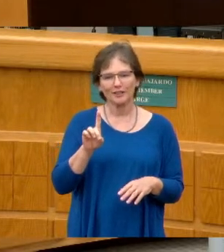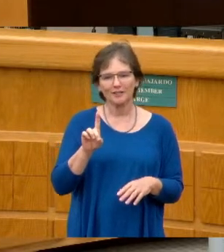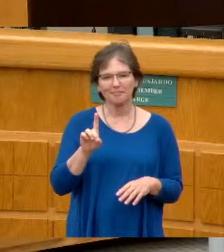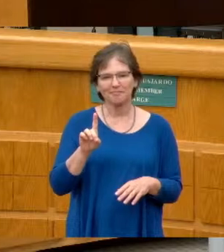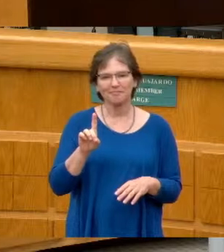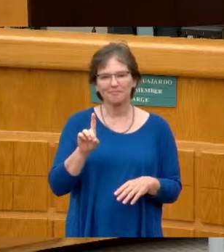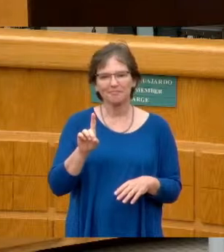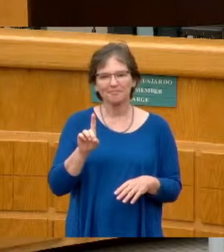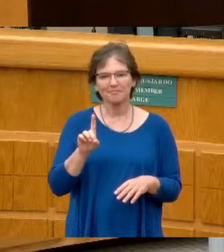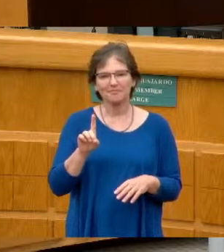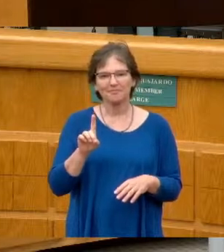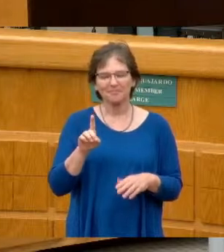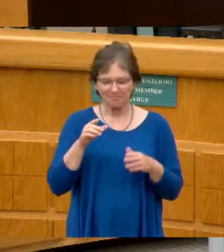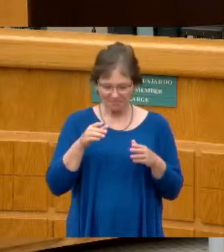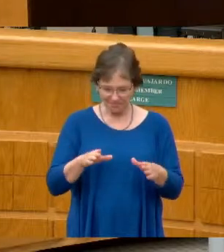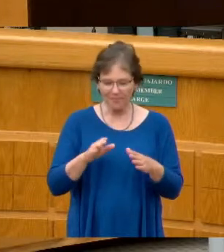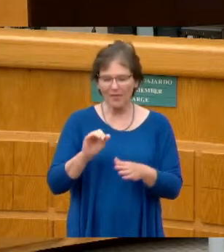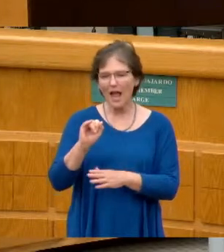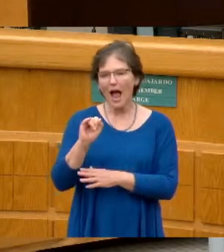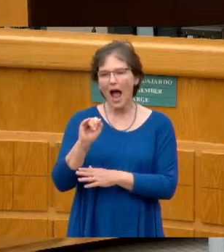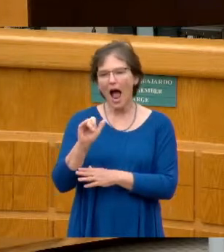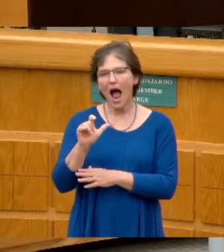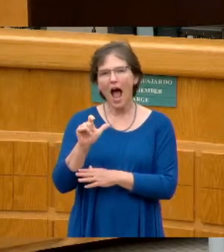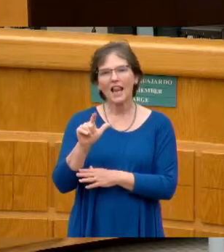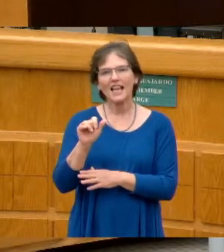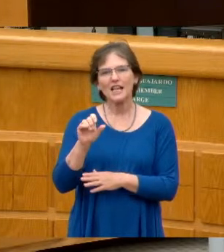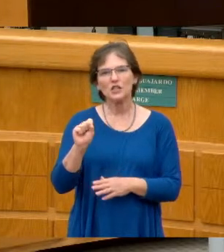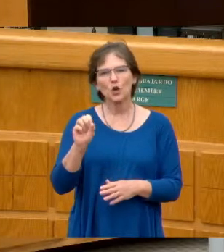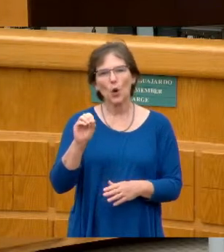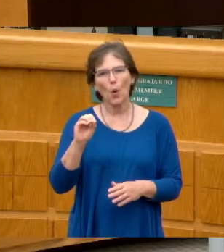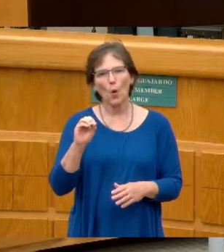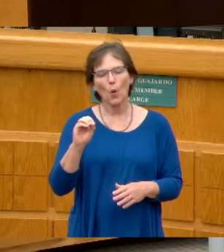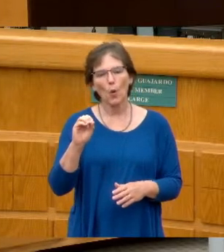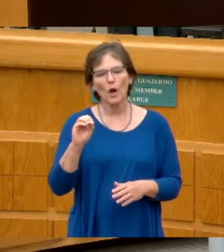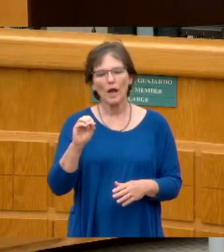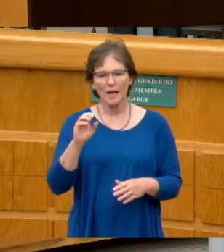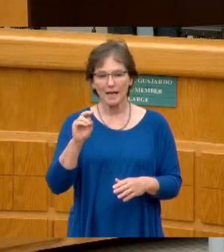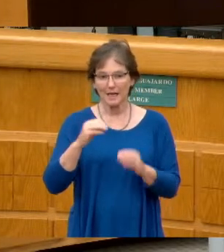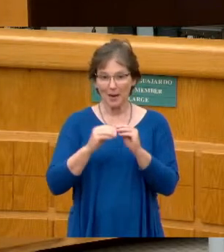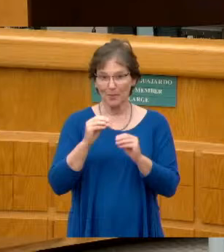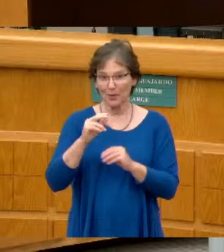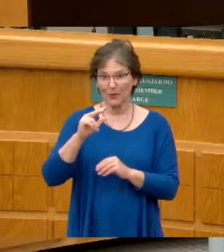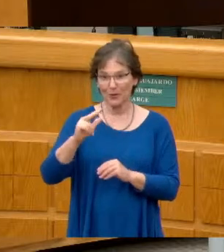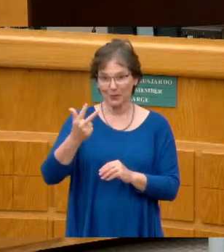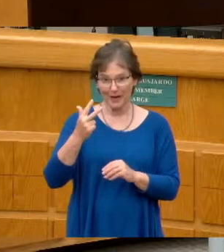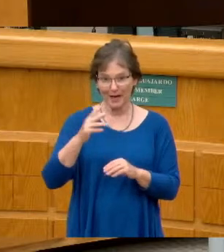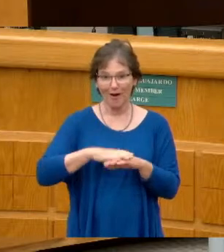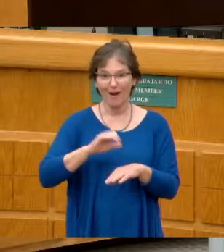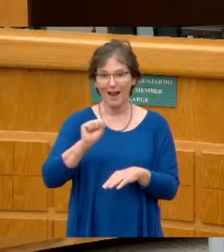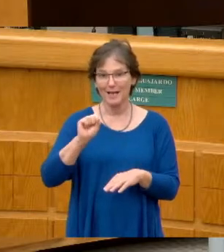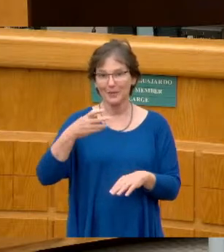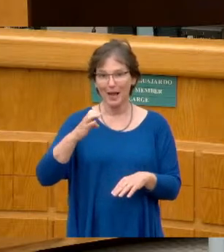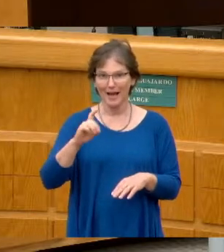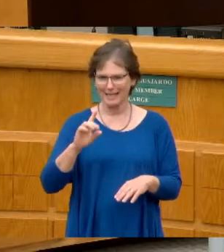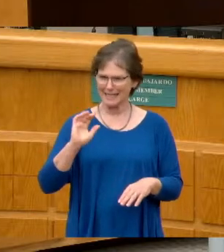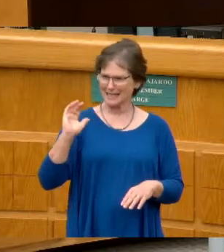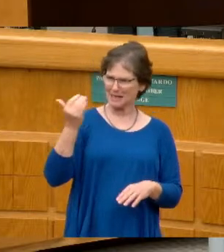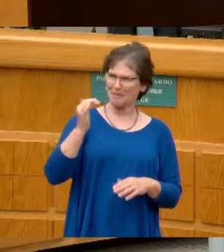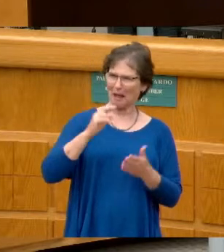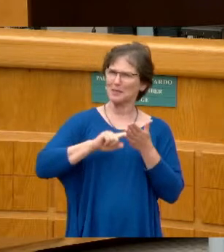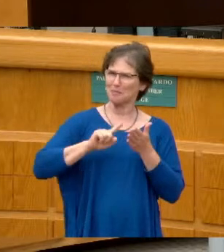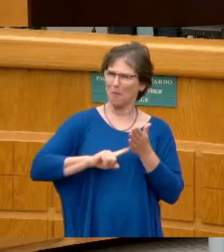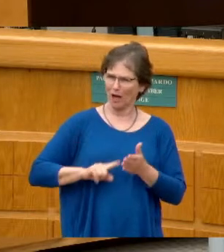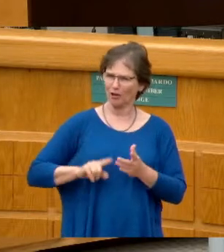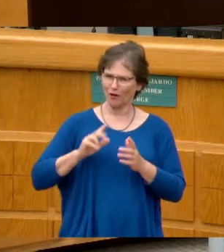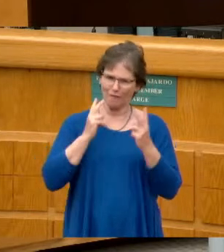on South Padre Island Drive, La Isla Restaurant on South Padre Island Drive,